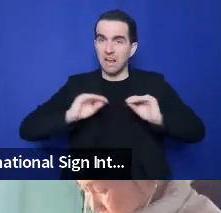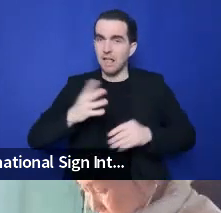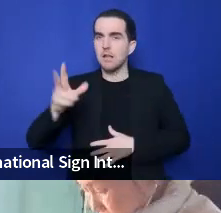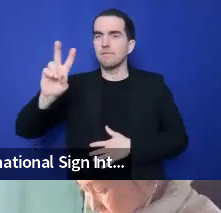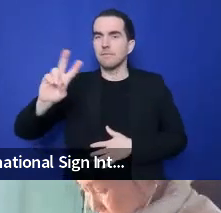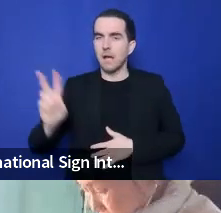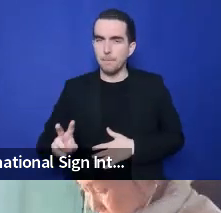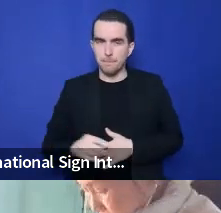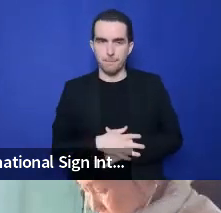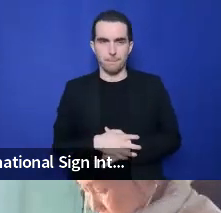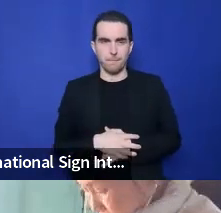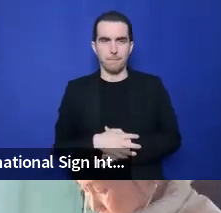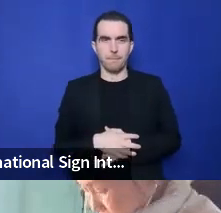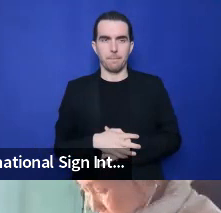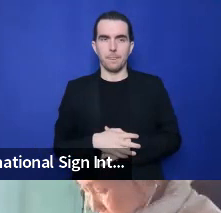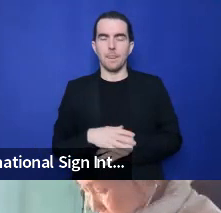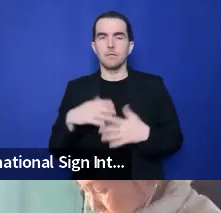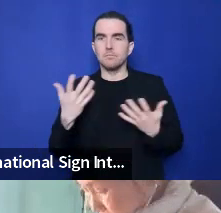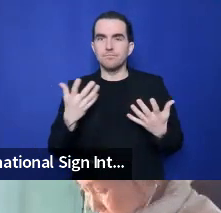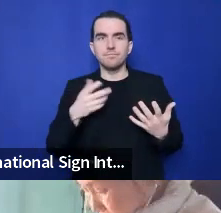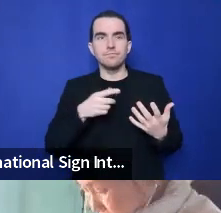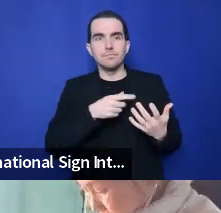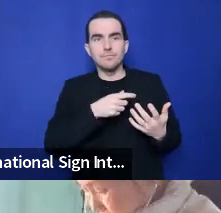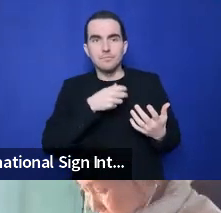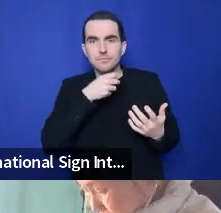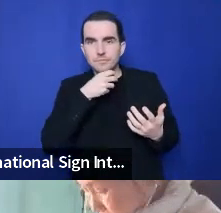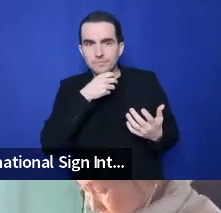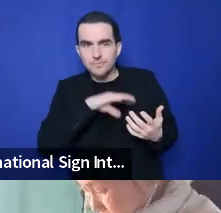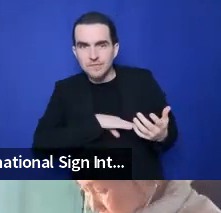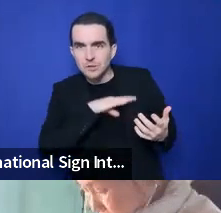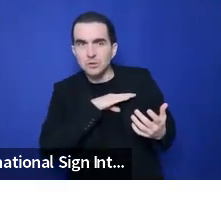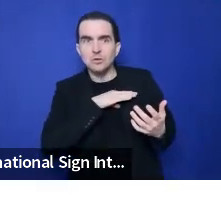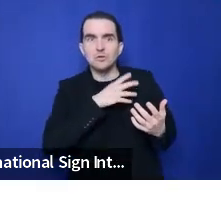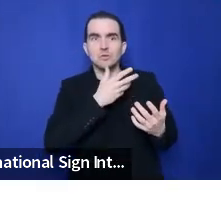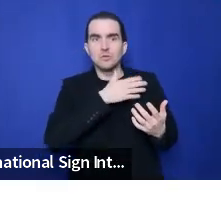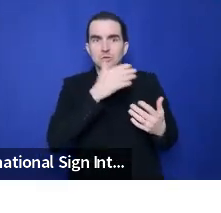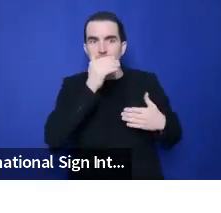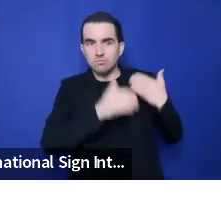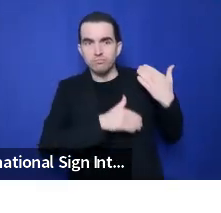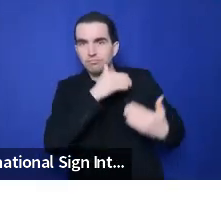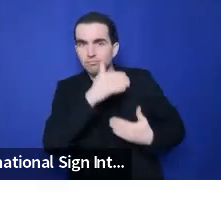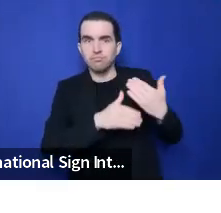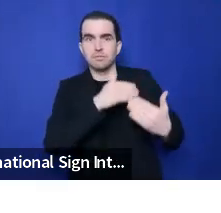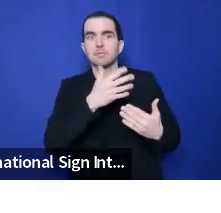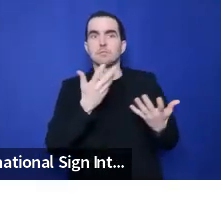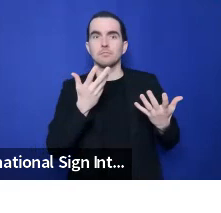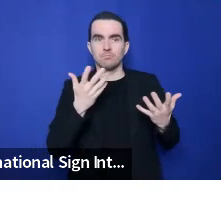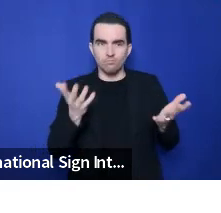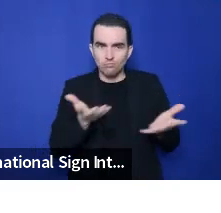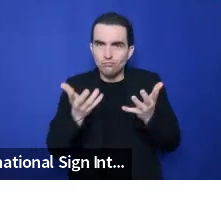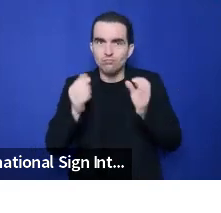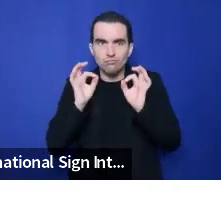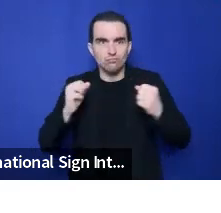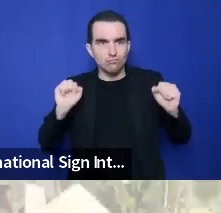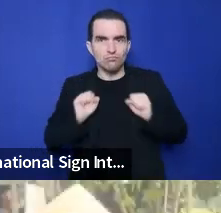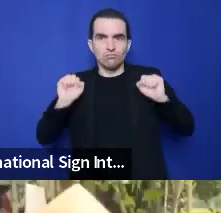club is providing training on how to care for people who are bedridden, who are paralyzed. And then social bonding,